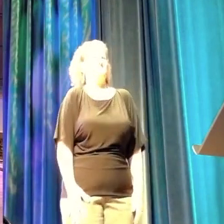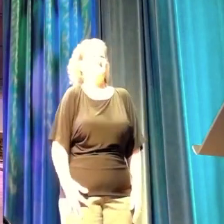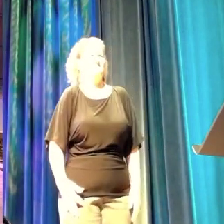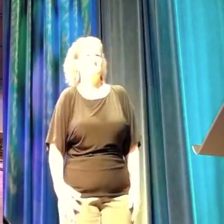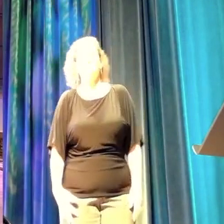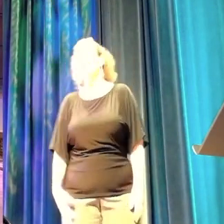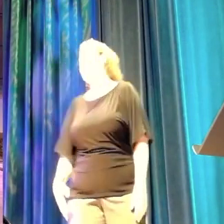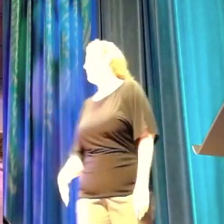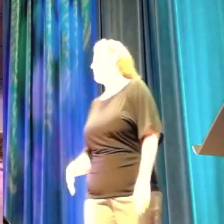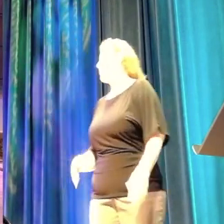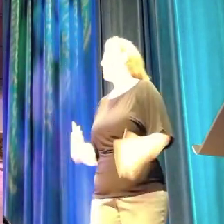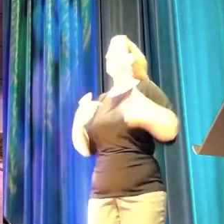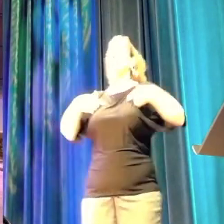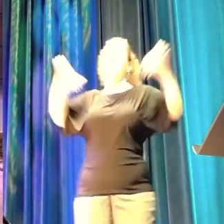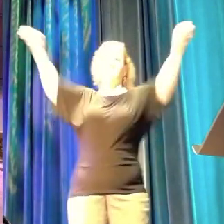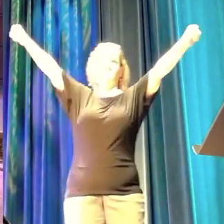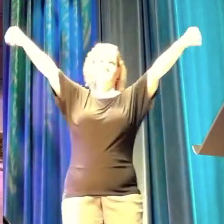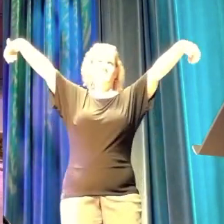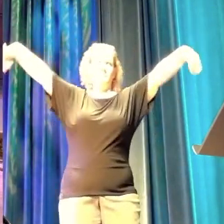Smith! How you doing? Got it.